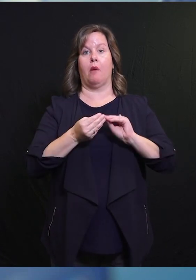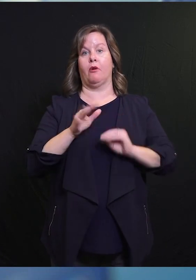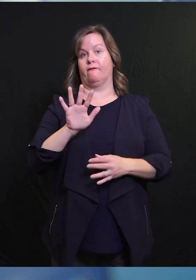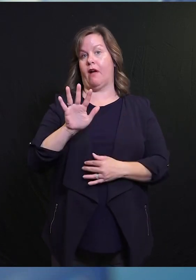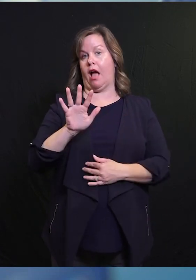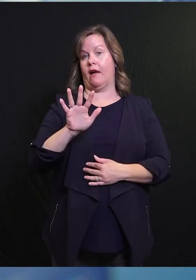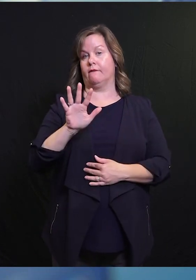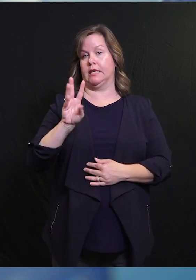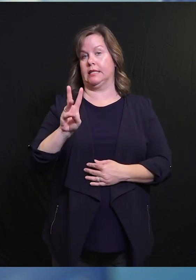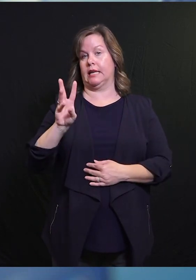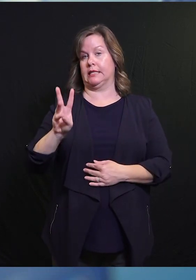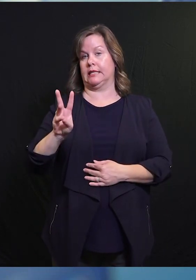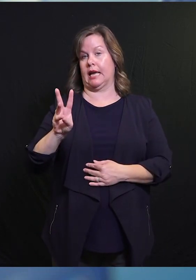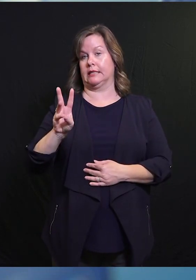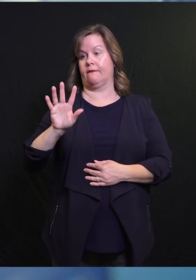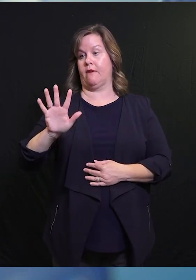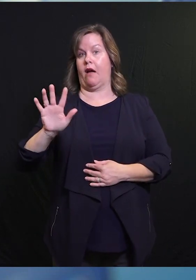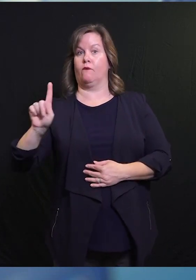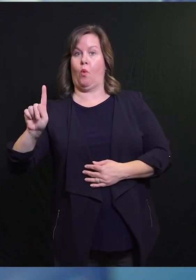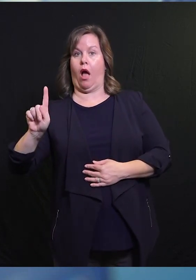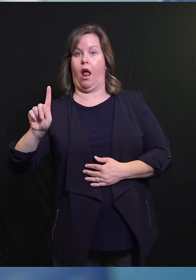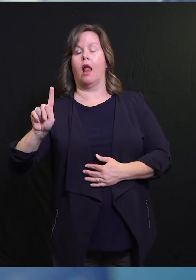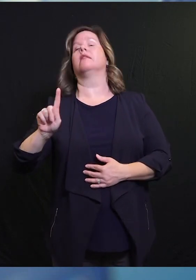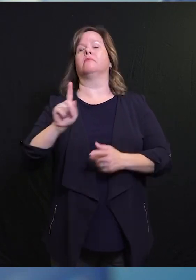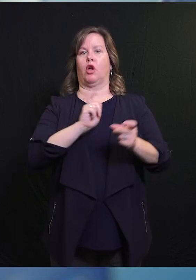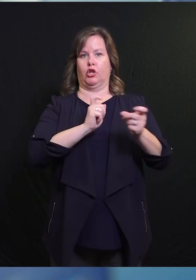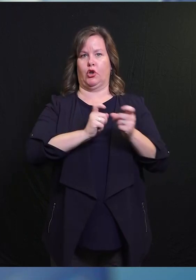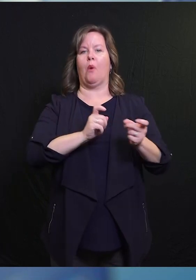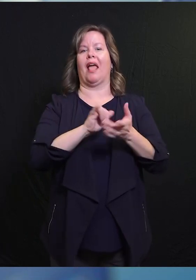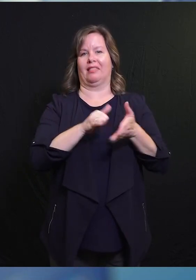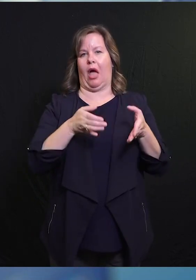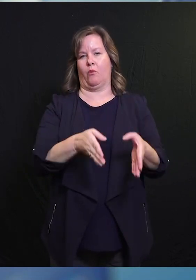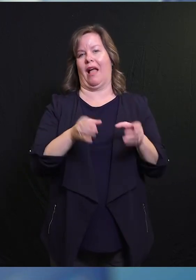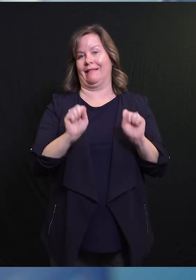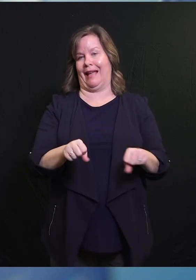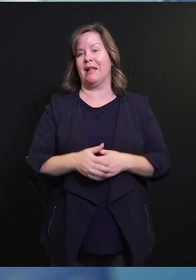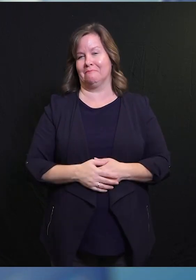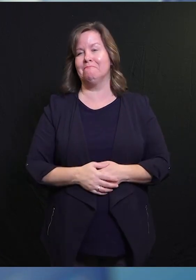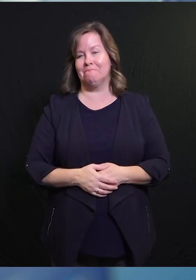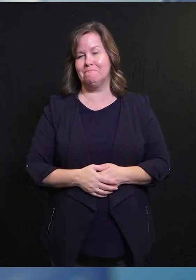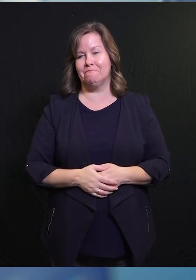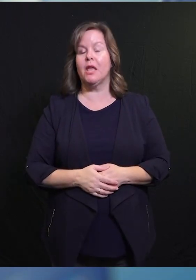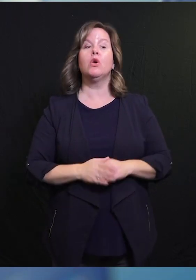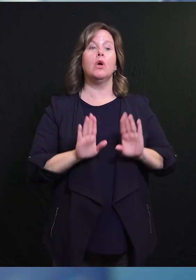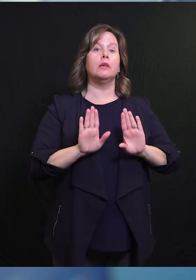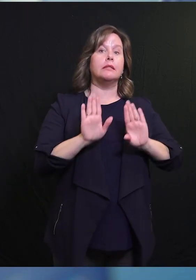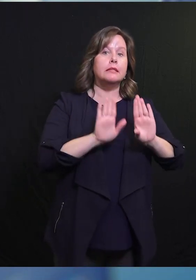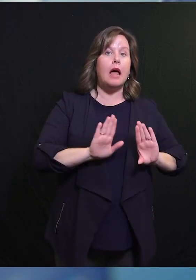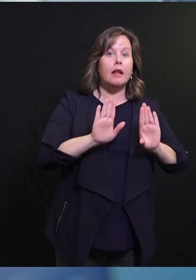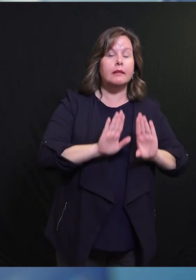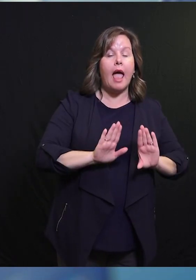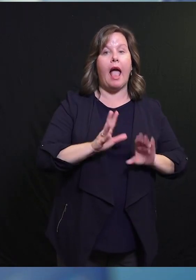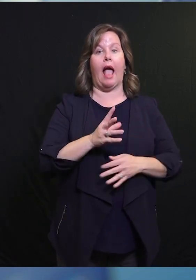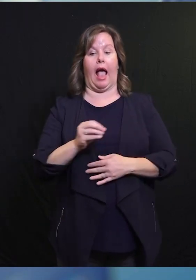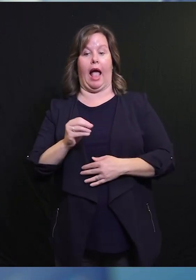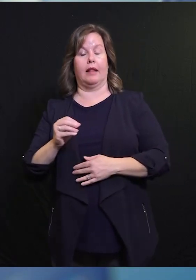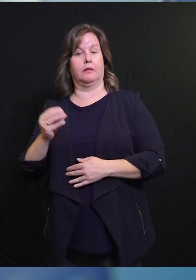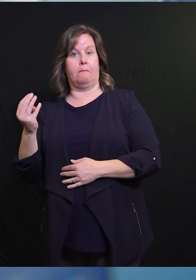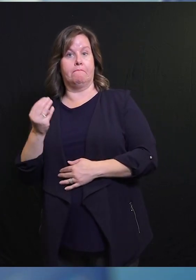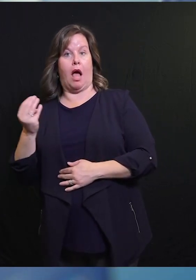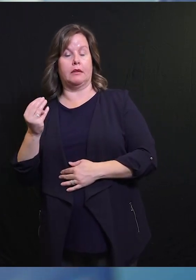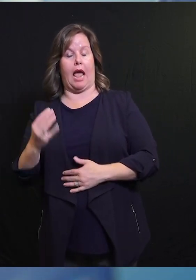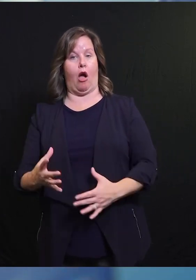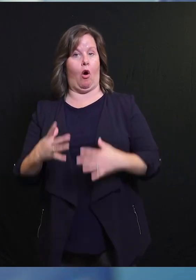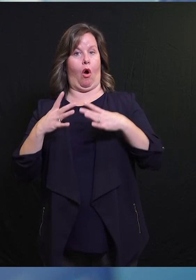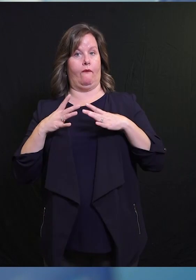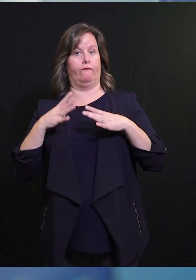56651 and make a donation that way as well. So we're going to take a couple of days off, Sunday and Monday for the Memorial Day holiday. We're going to take those